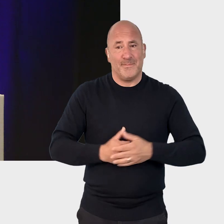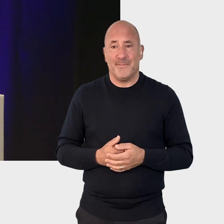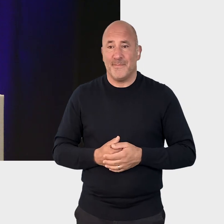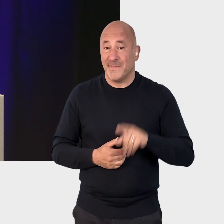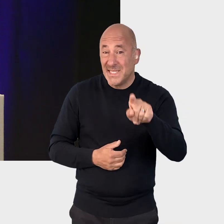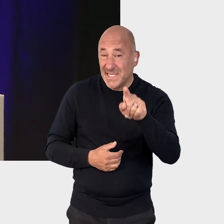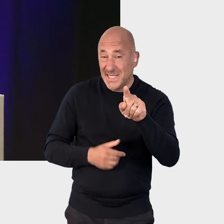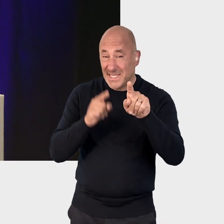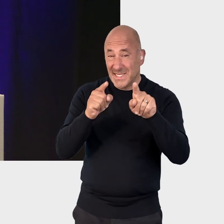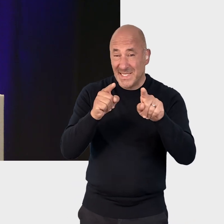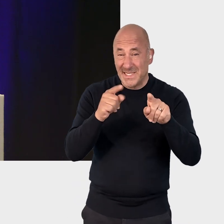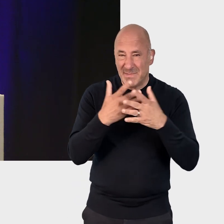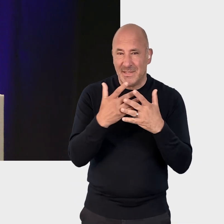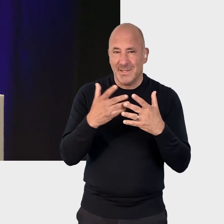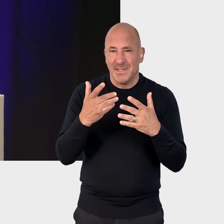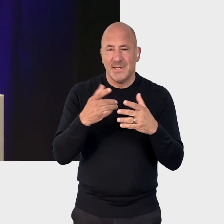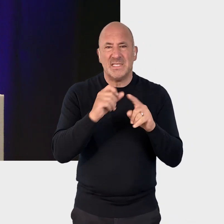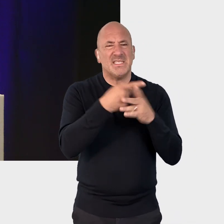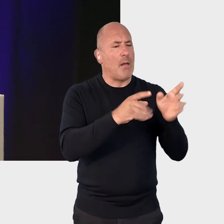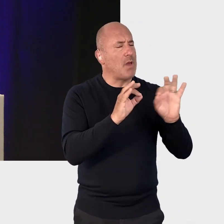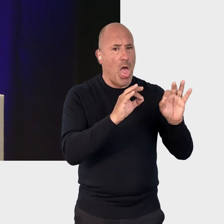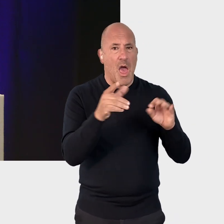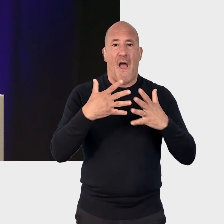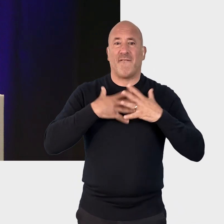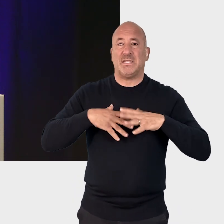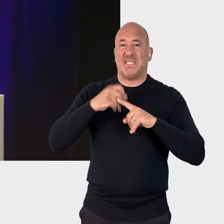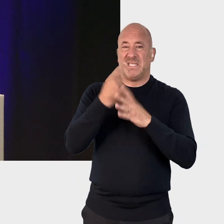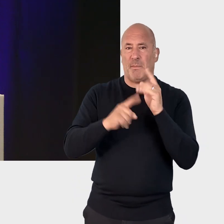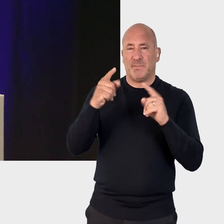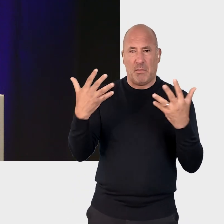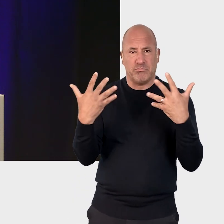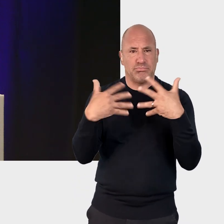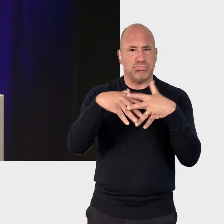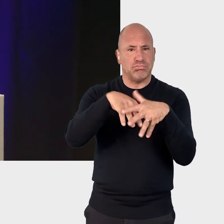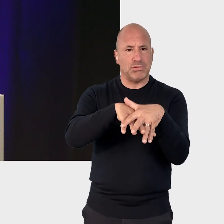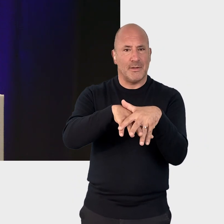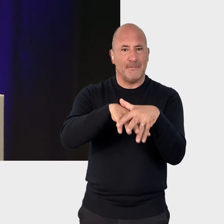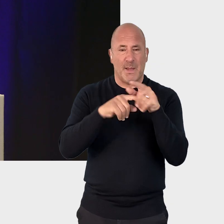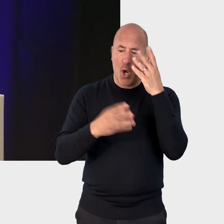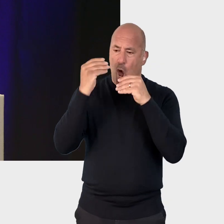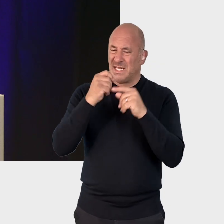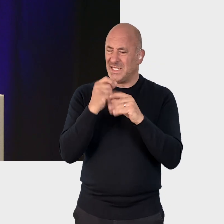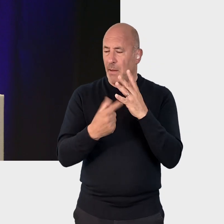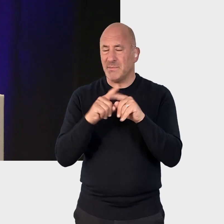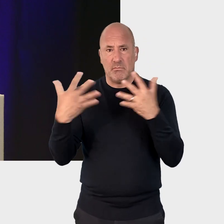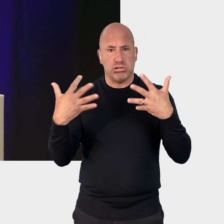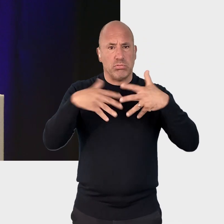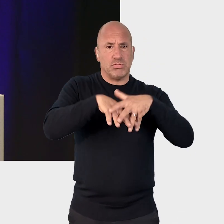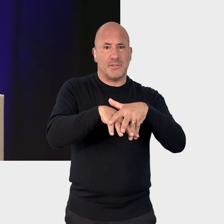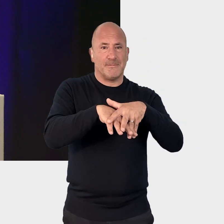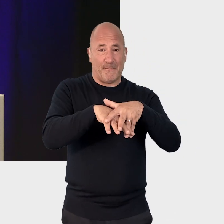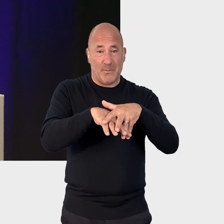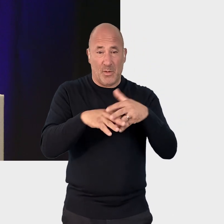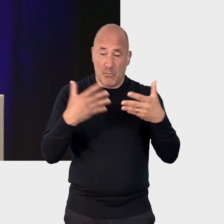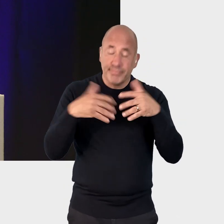and visitors from elsewhere. And the key thing about that, I think, that offers is the integration of non-disabled people with physically disabled people and learning disabled people.